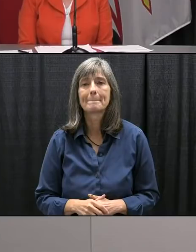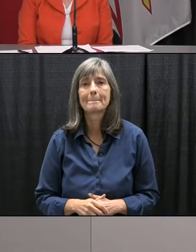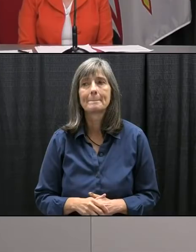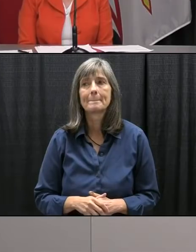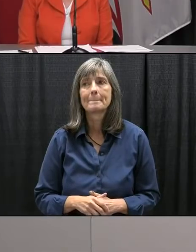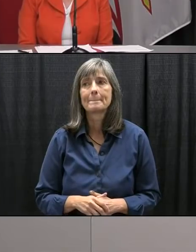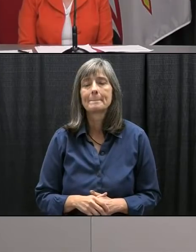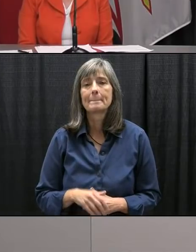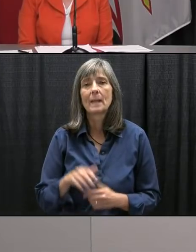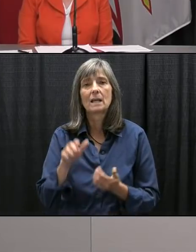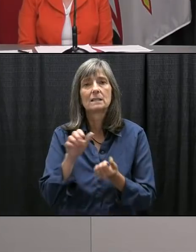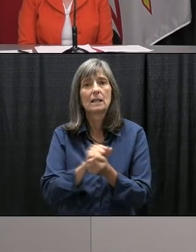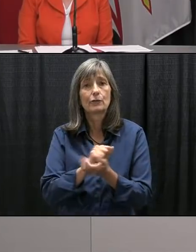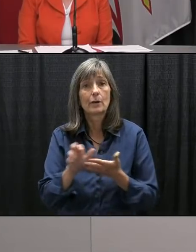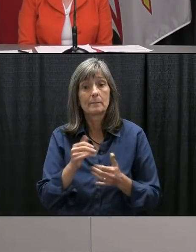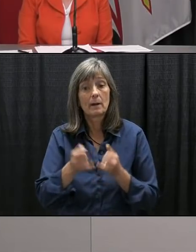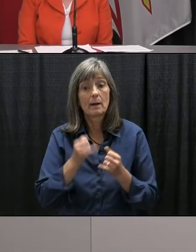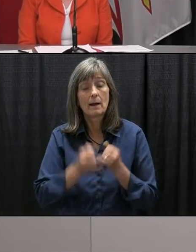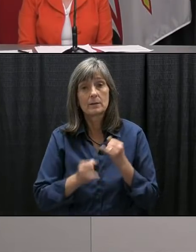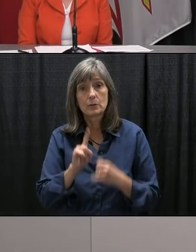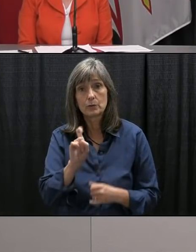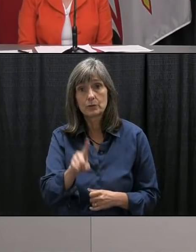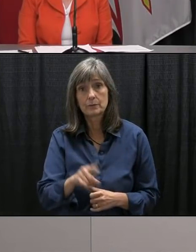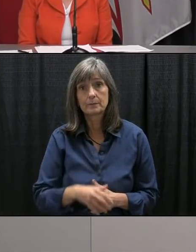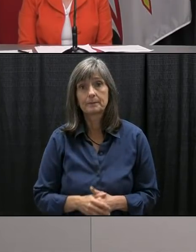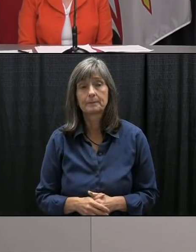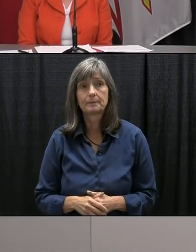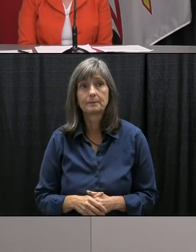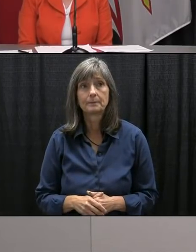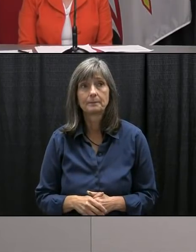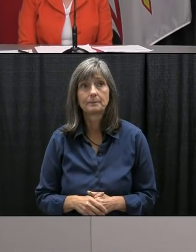Peter Jackson with the Telegram. Do you have a final question?